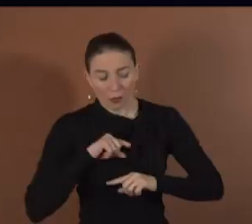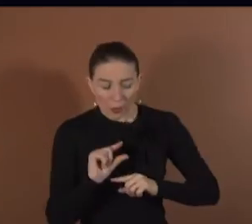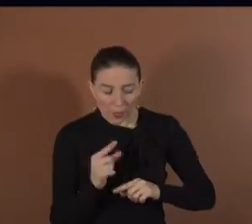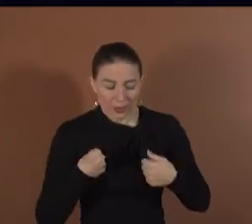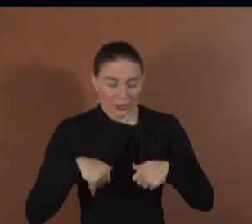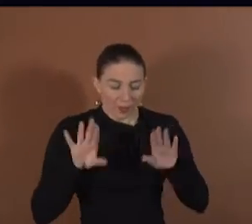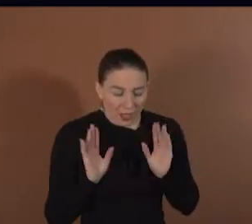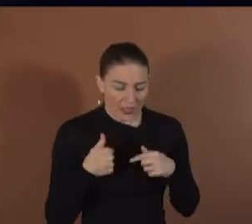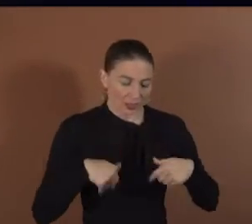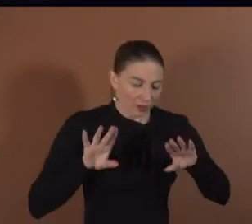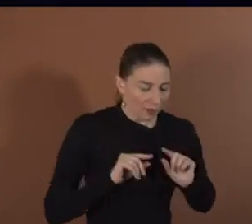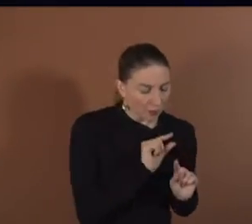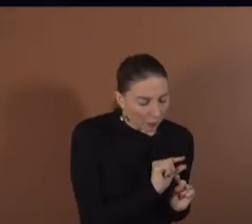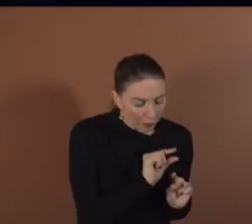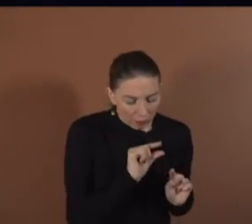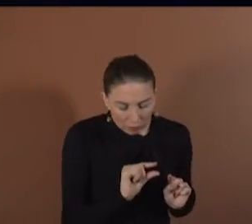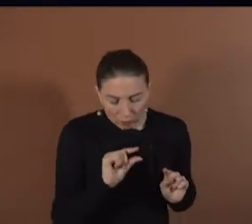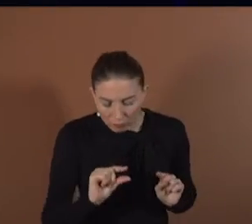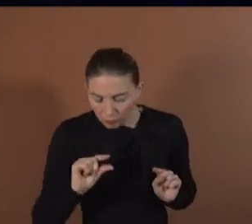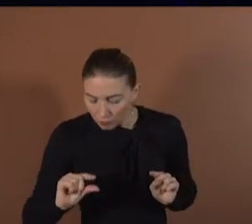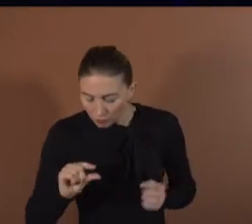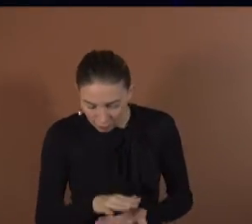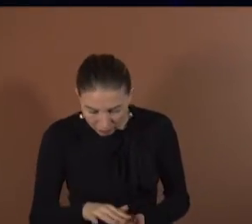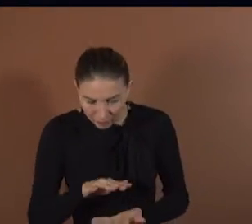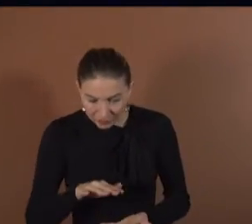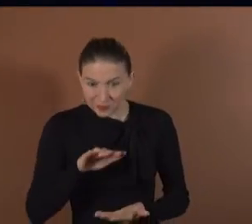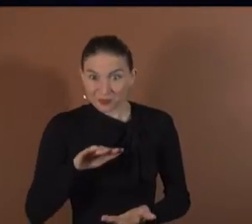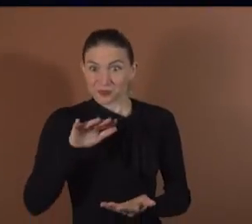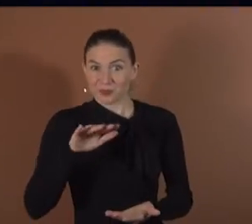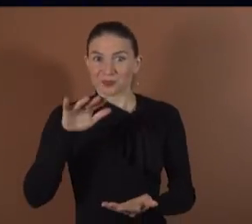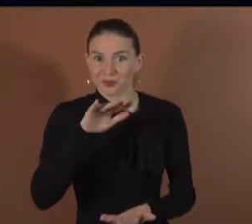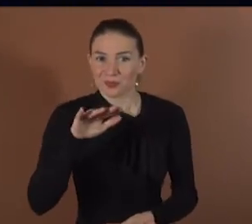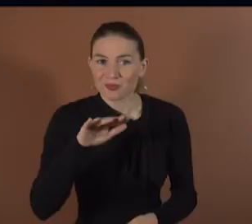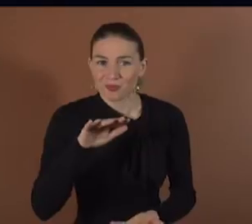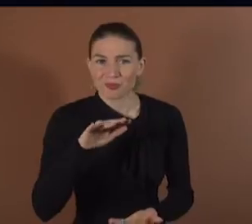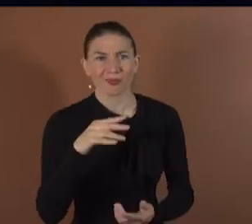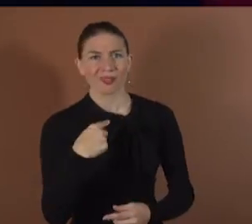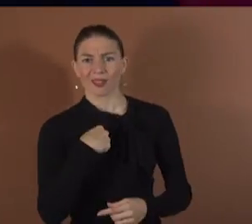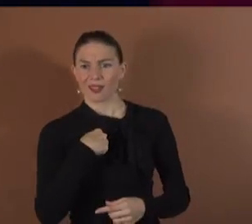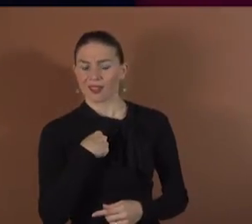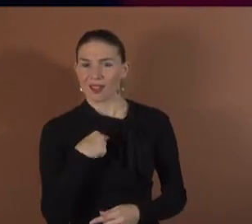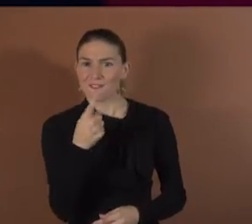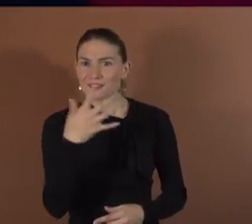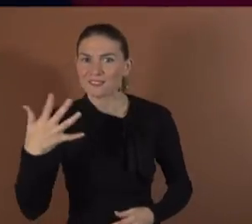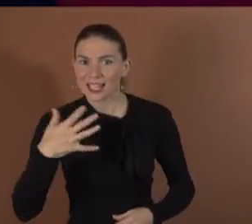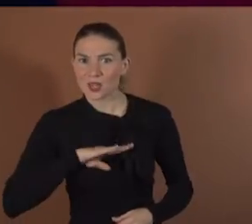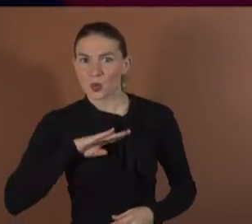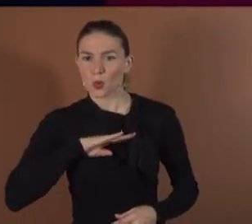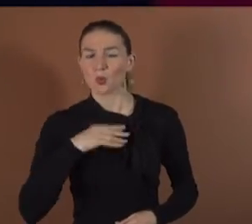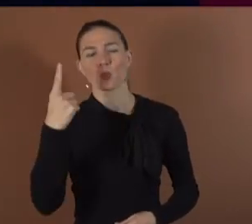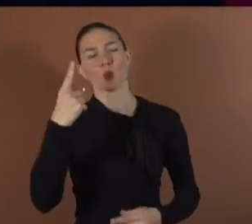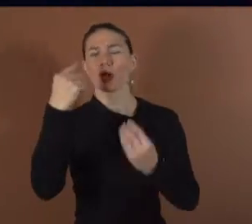many. I was privileged at 15 years old, having been expelled, to have a wonderful teacher called Suri